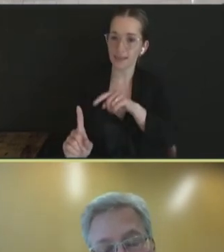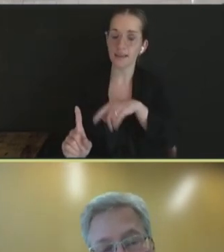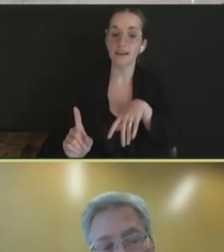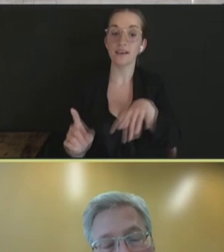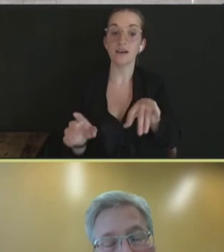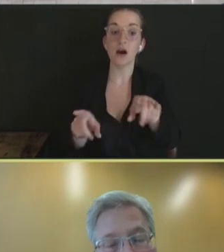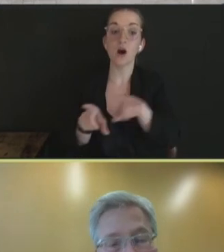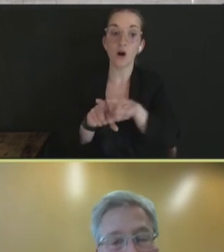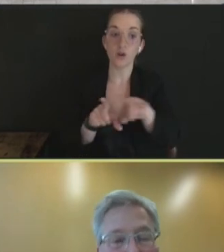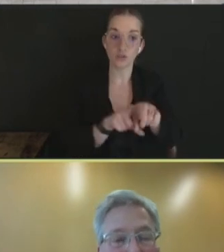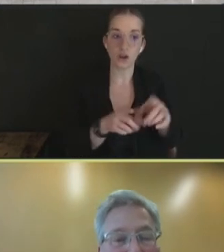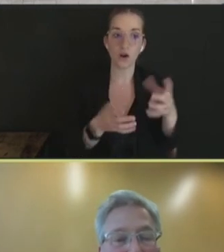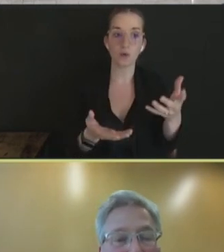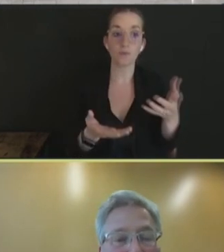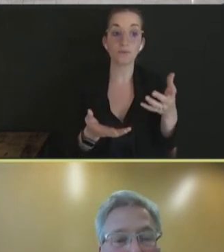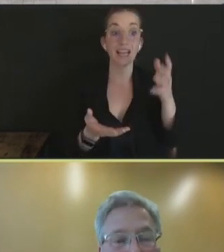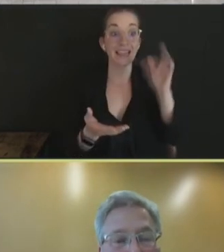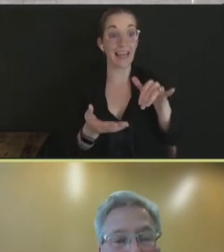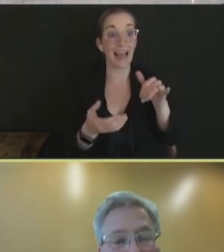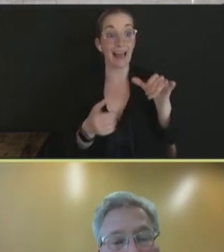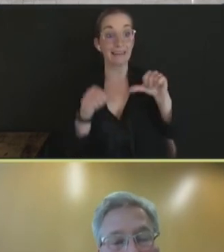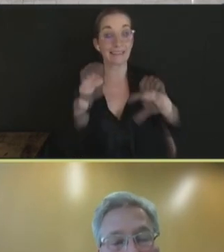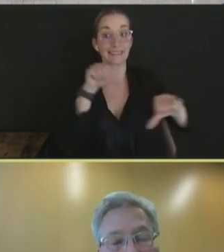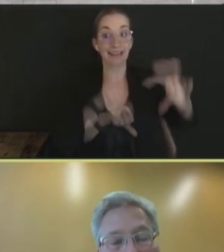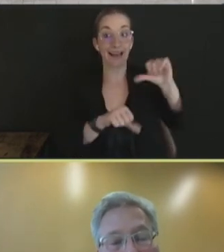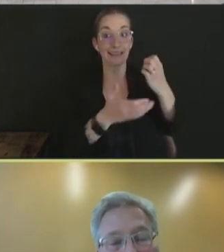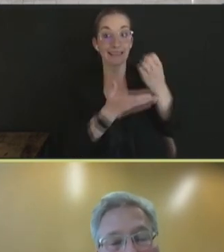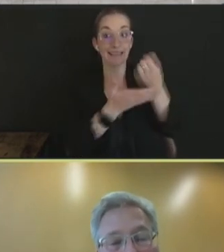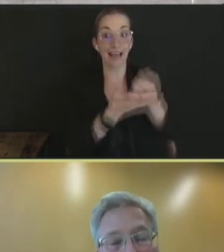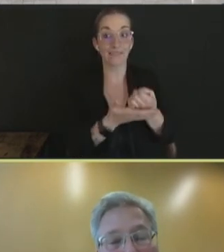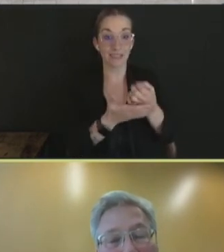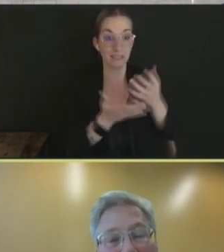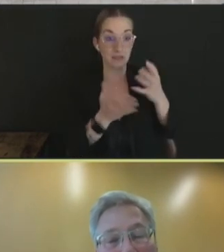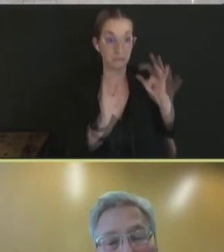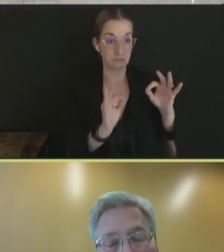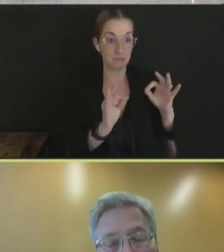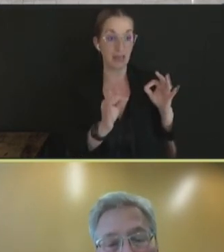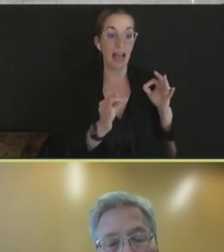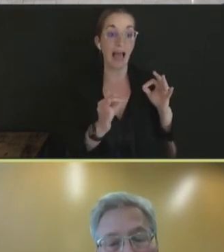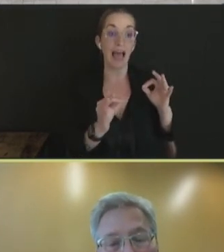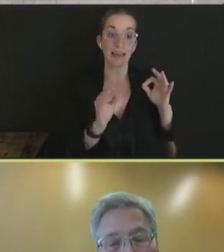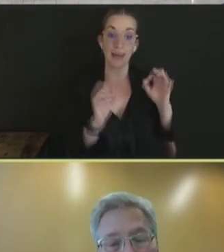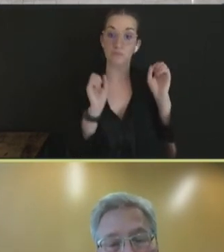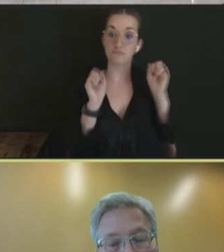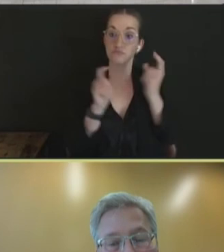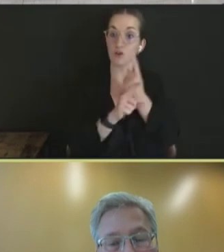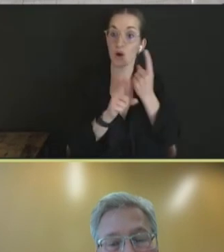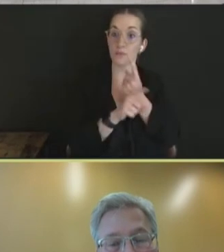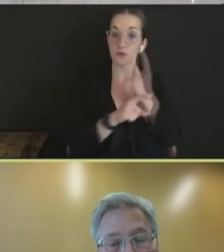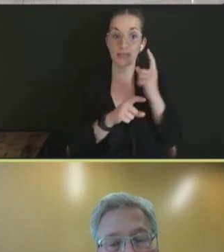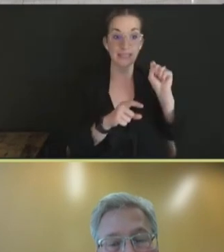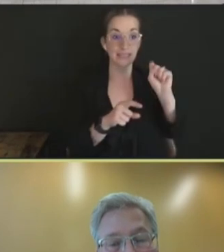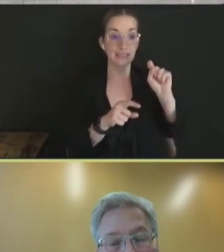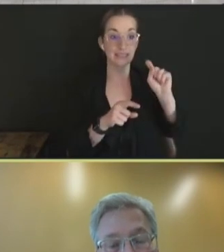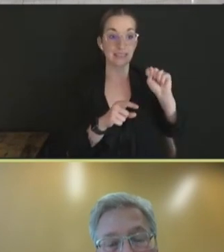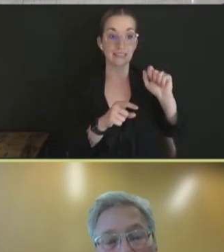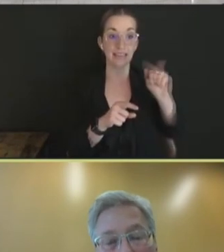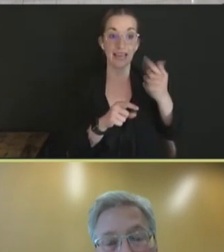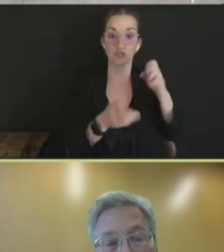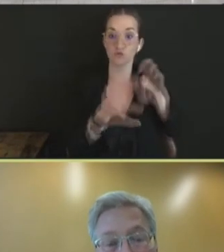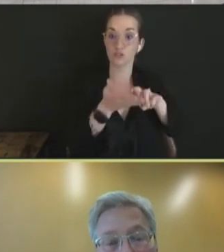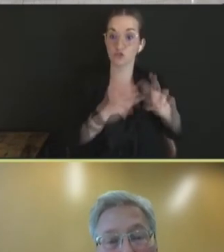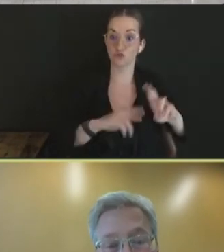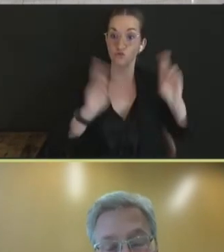the state of the science was at an appropriate stage of maturity to understand whether or